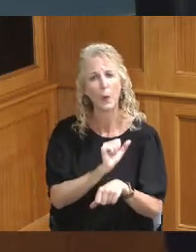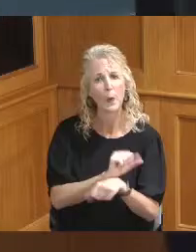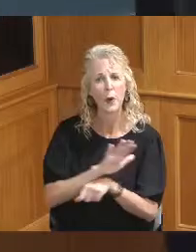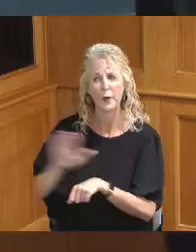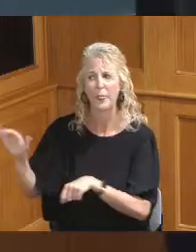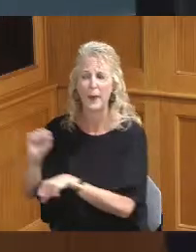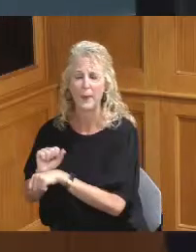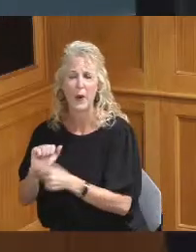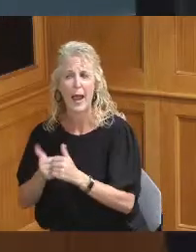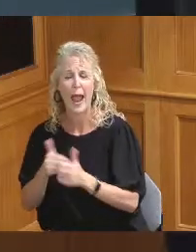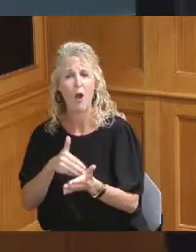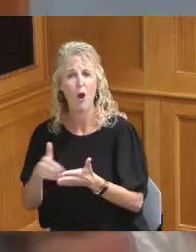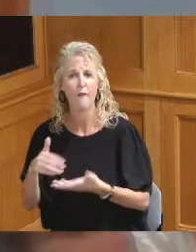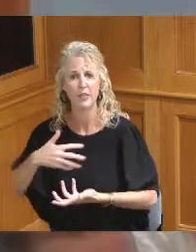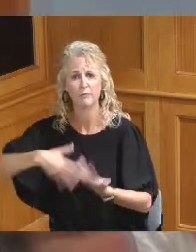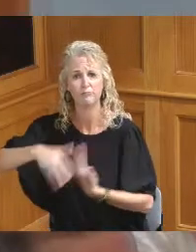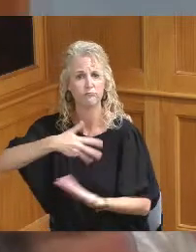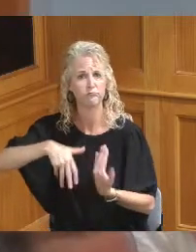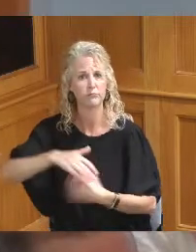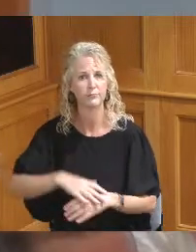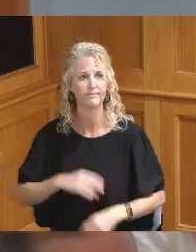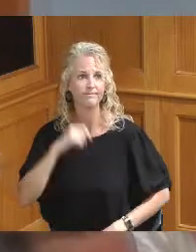organizations?